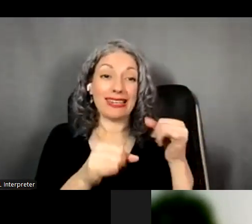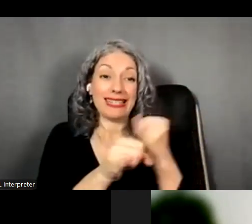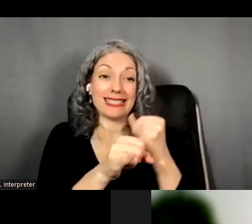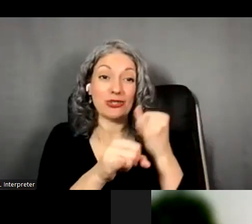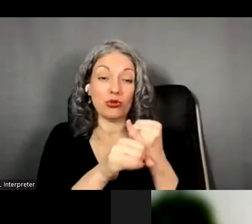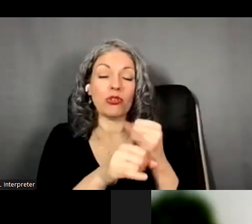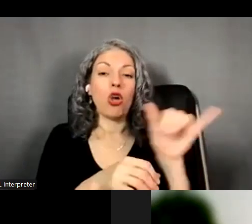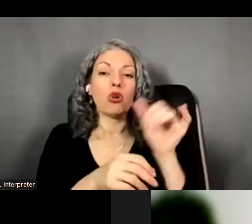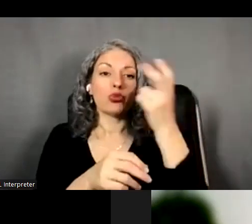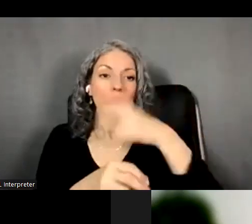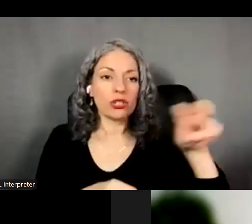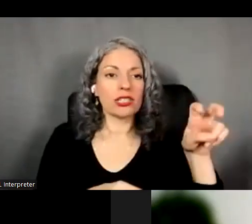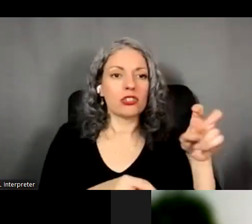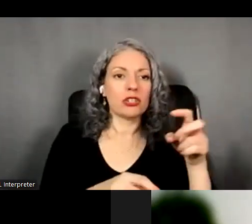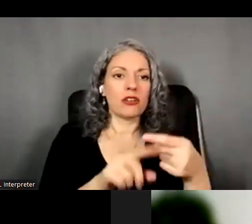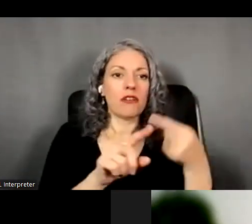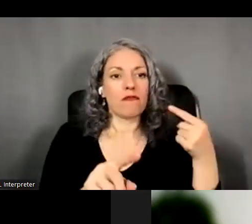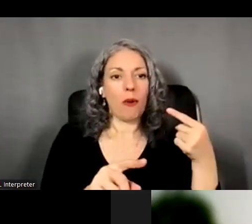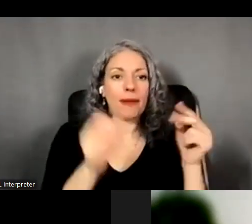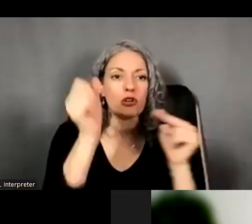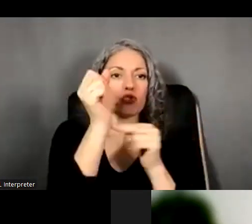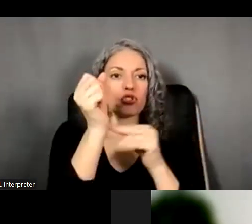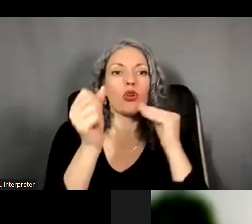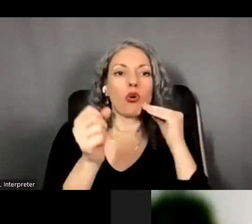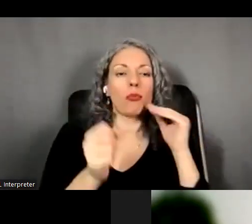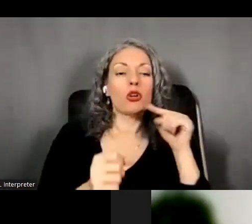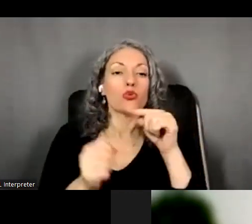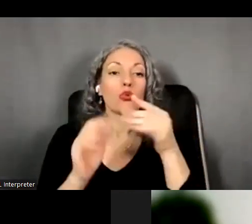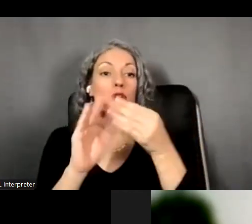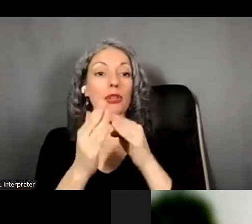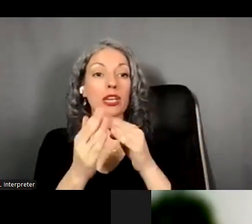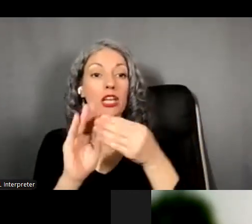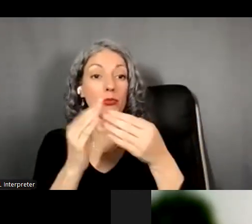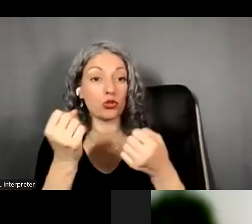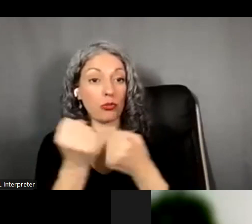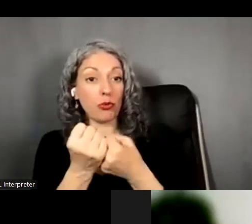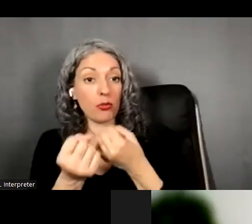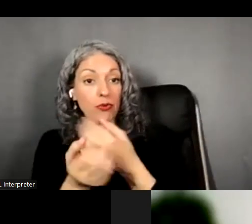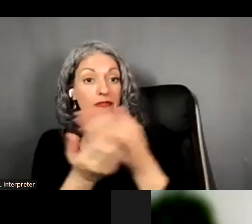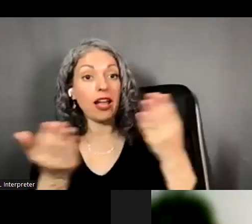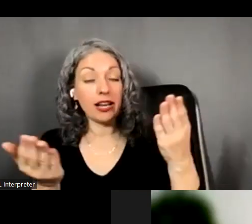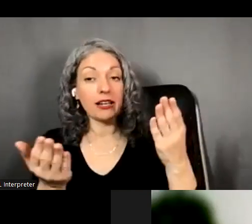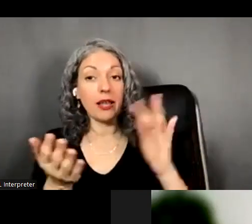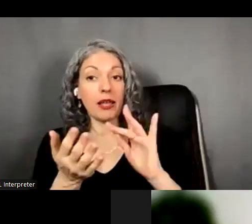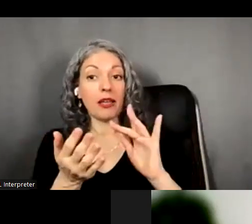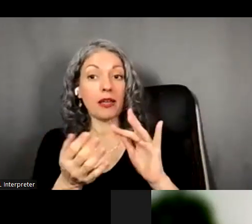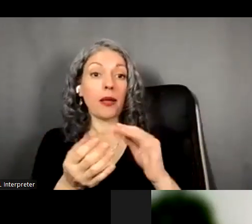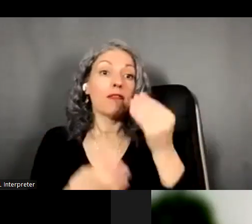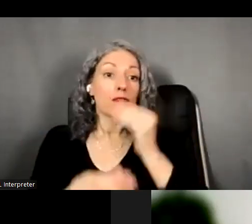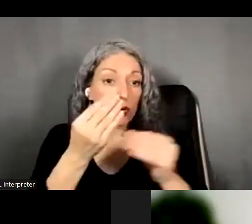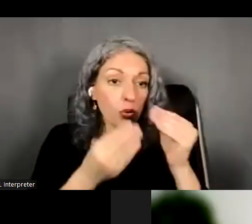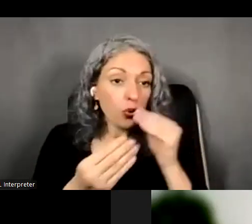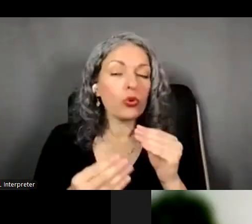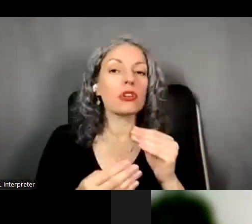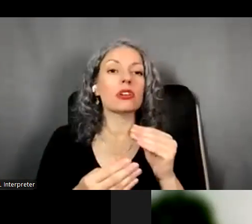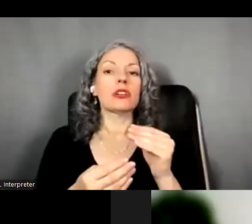from facilities back to the community. For community supports, we're providing the medically tailored meals, the medically supportive